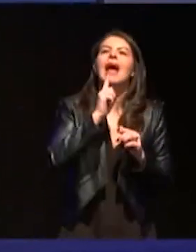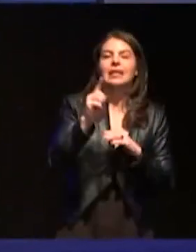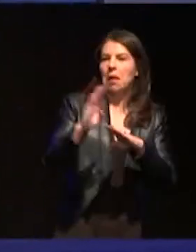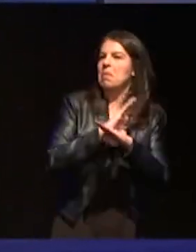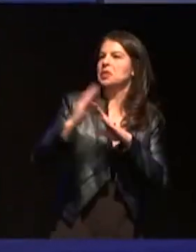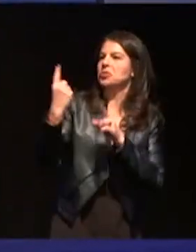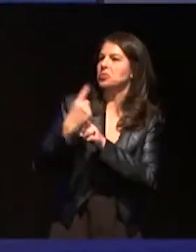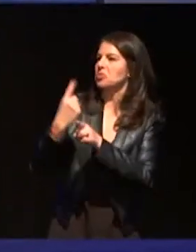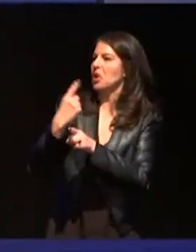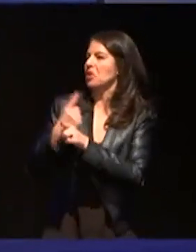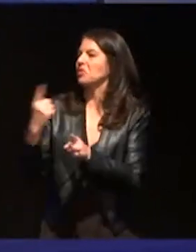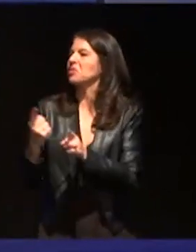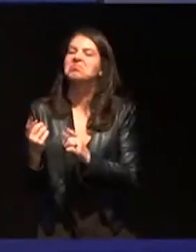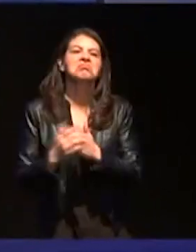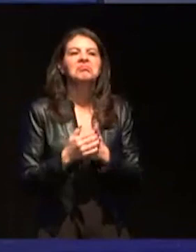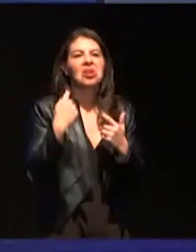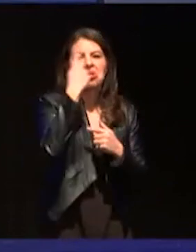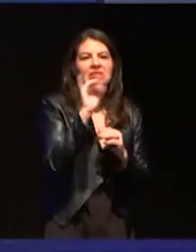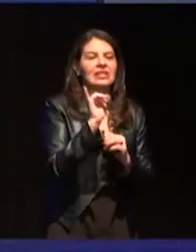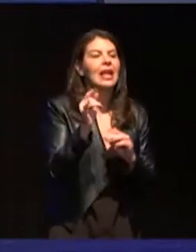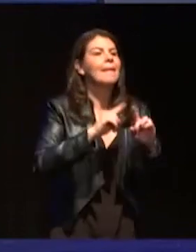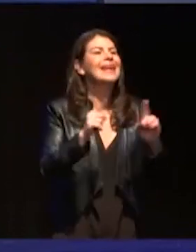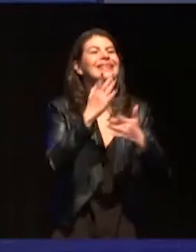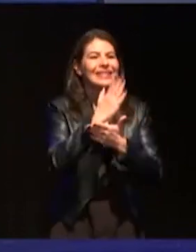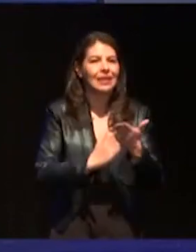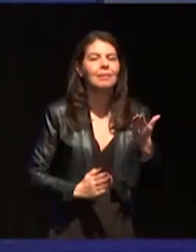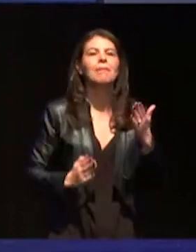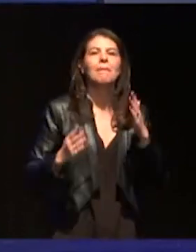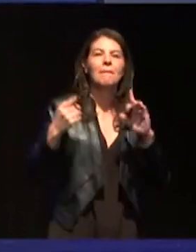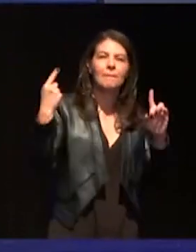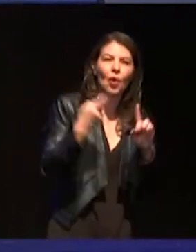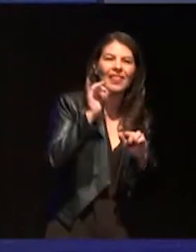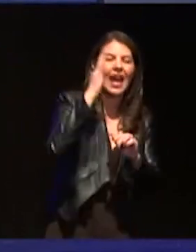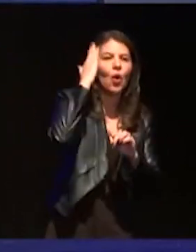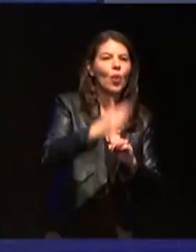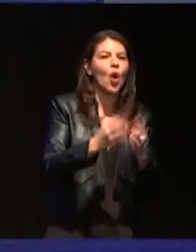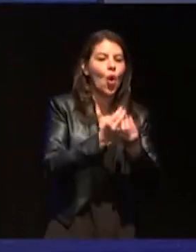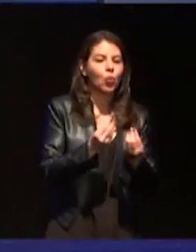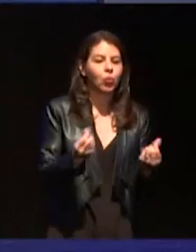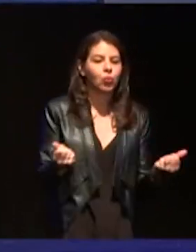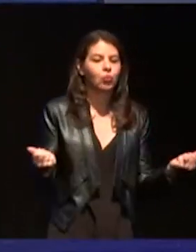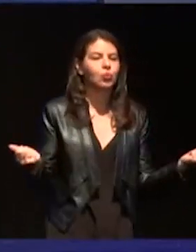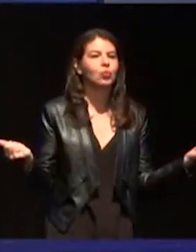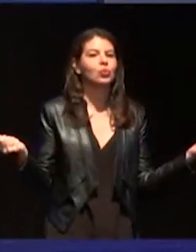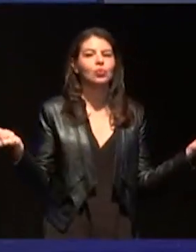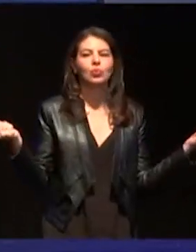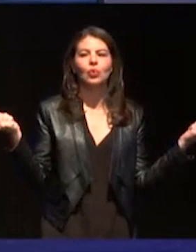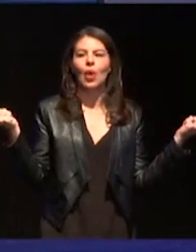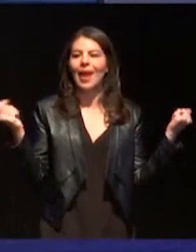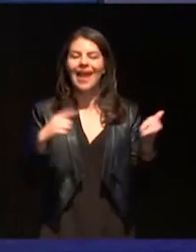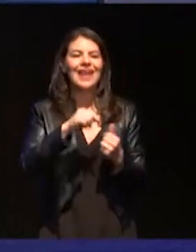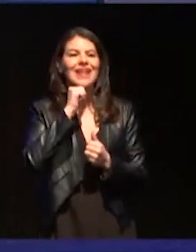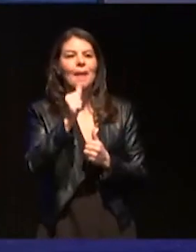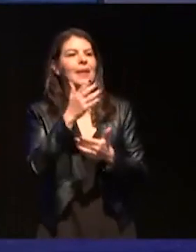as usual, as normality. At some point, that will fade away and not